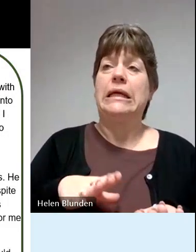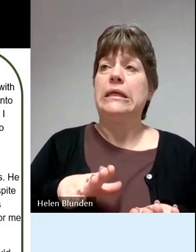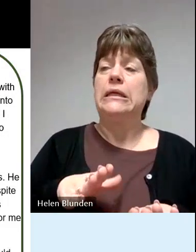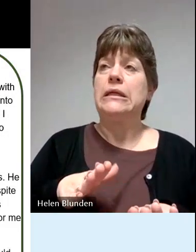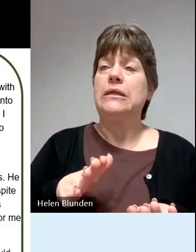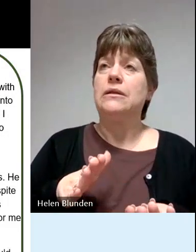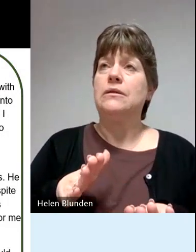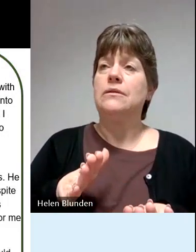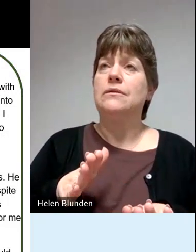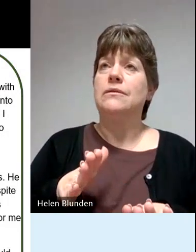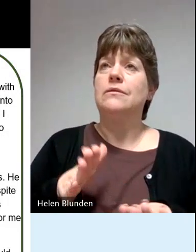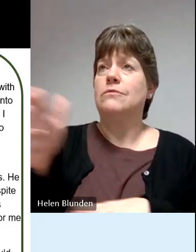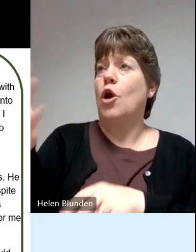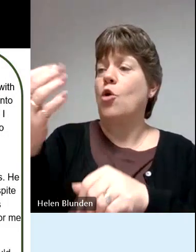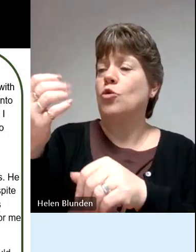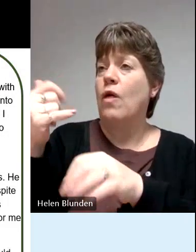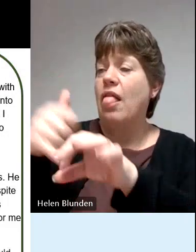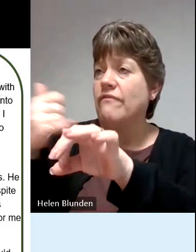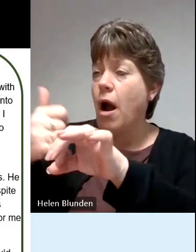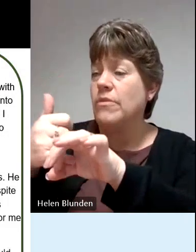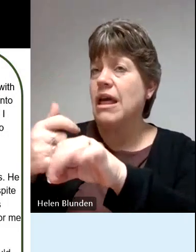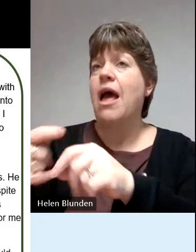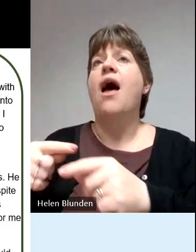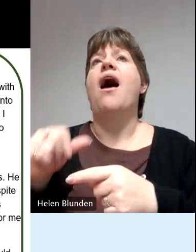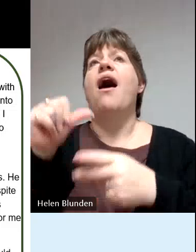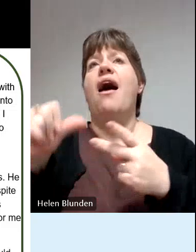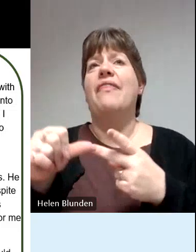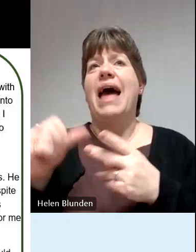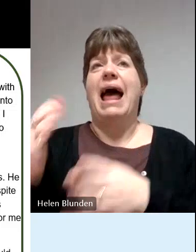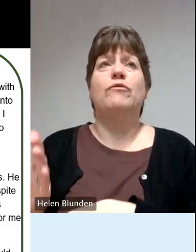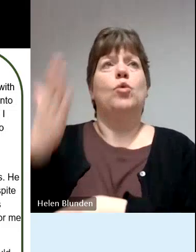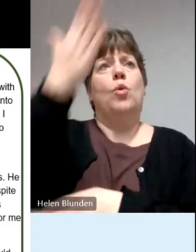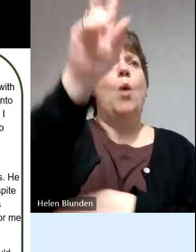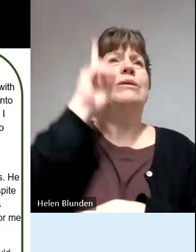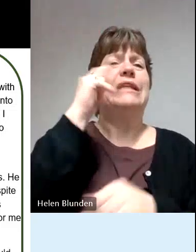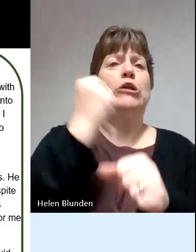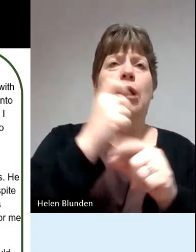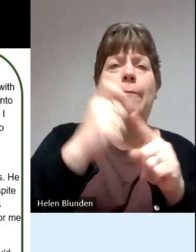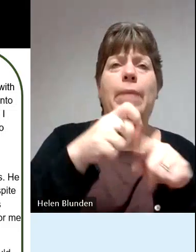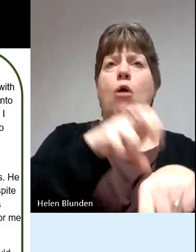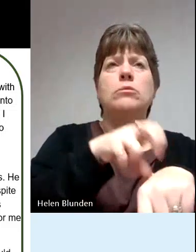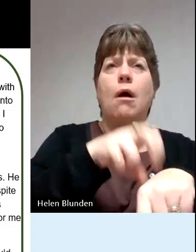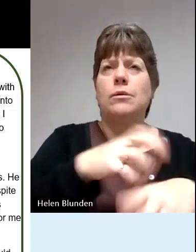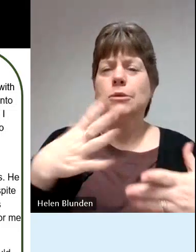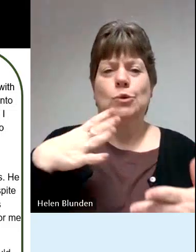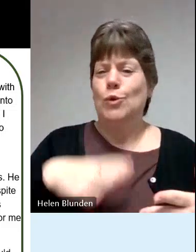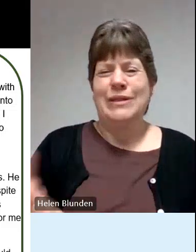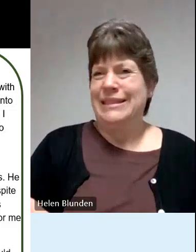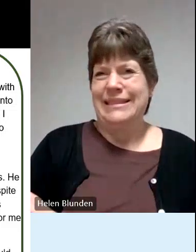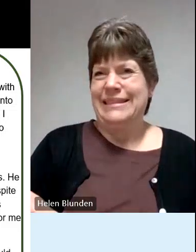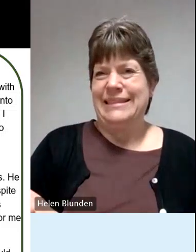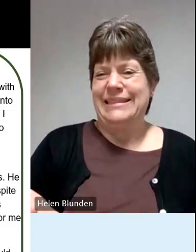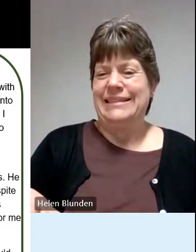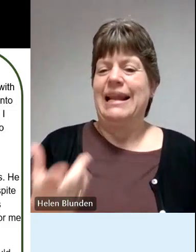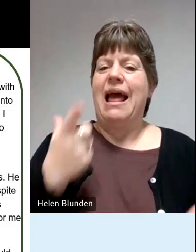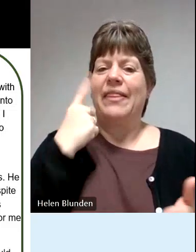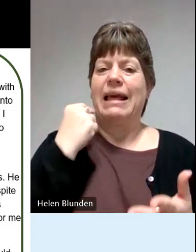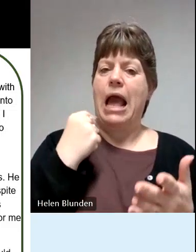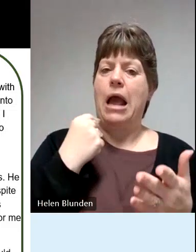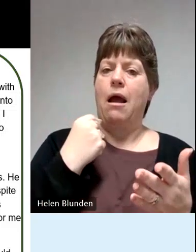pharmacist, and then, in addition to that, see a doctor or other clinical prescriber in order to access